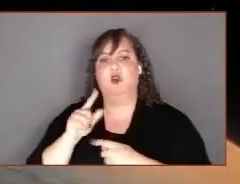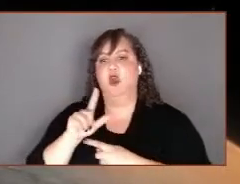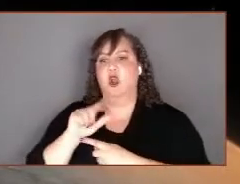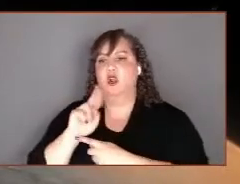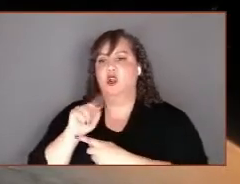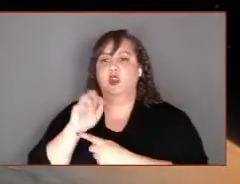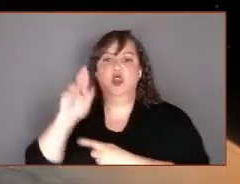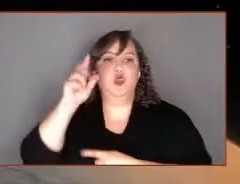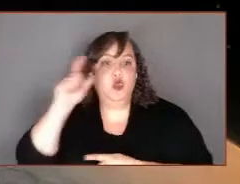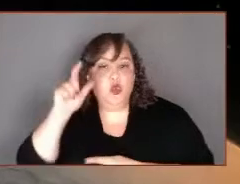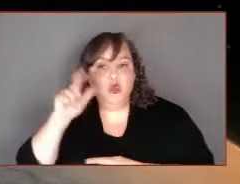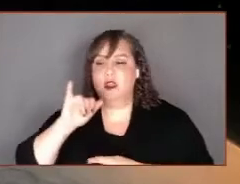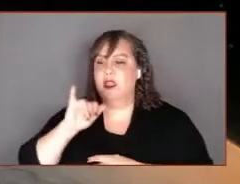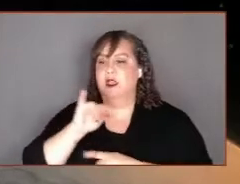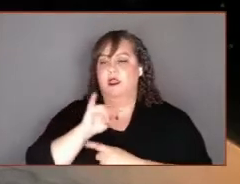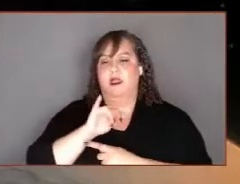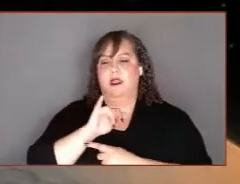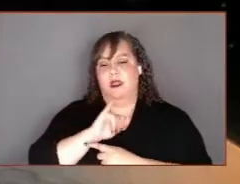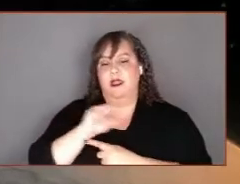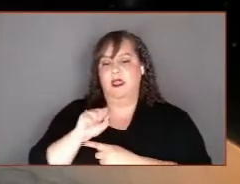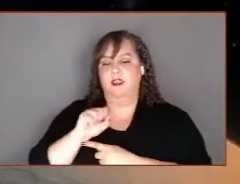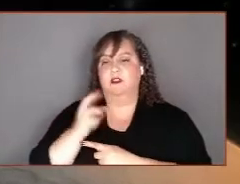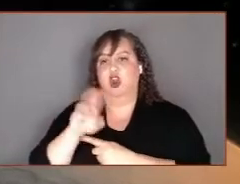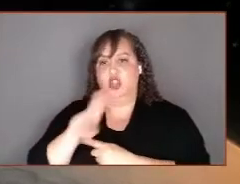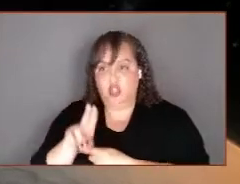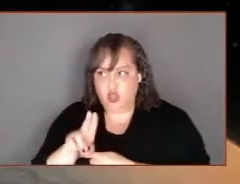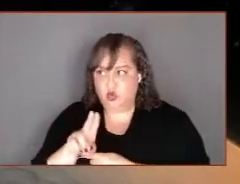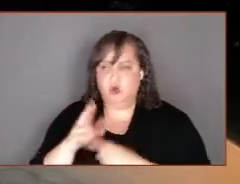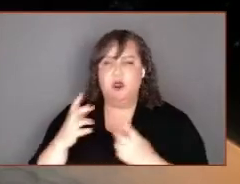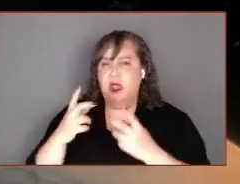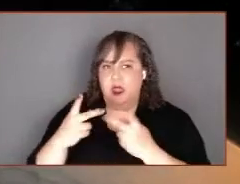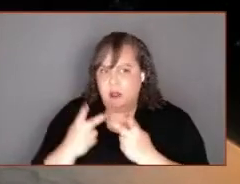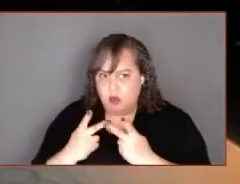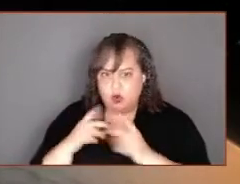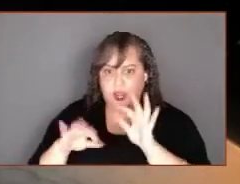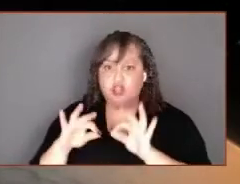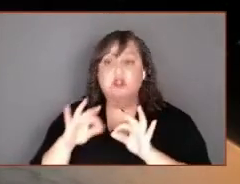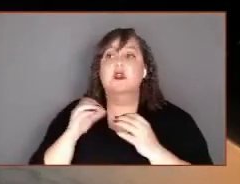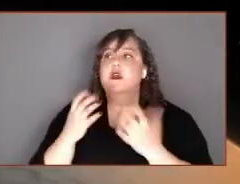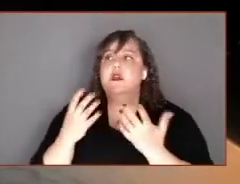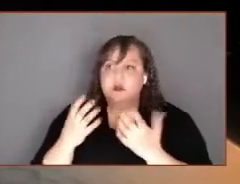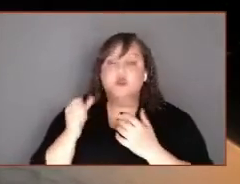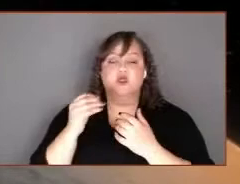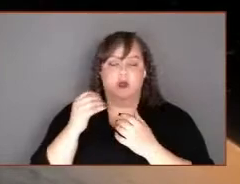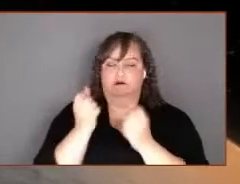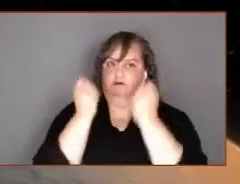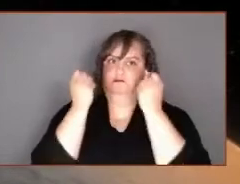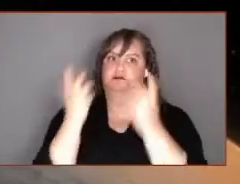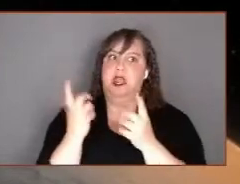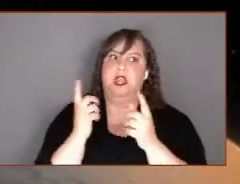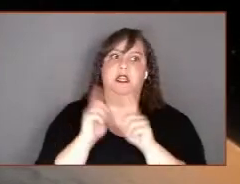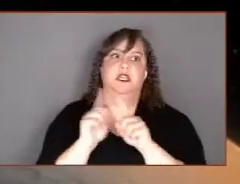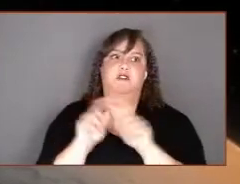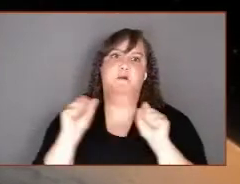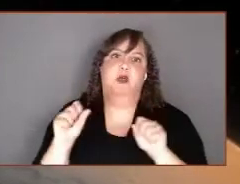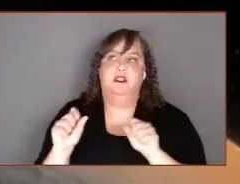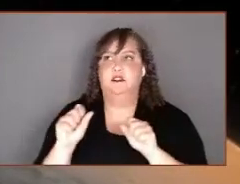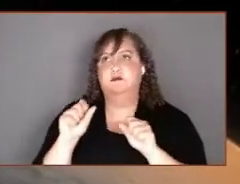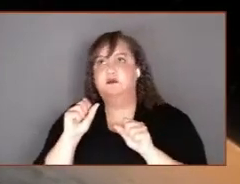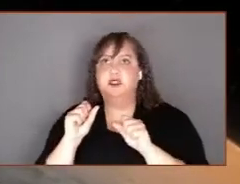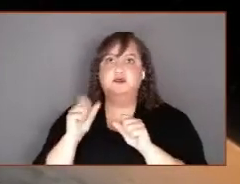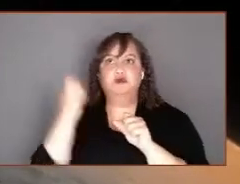And the answer is there's a lot of possibilities there for how it can really benefit us. Okay, cool. So we have another question from Twitter this time. And Amber wants